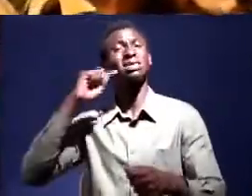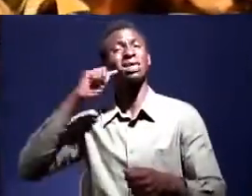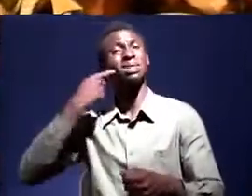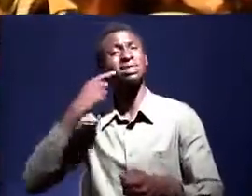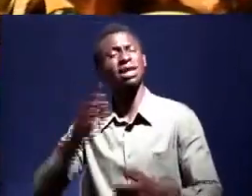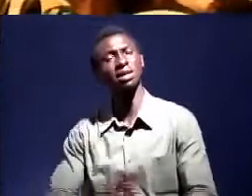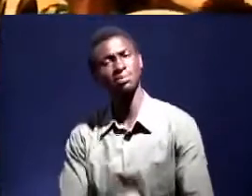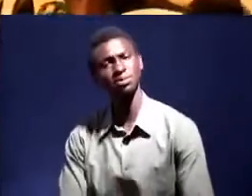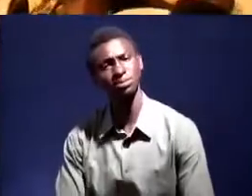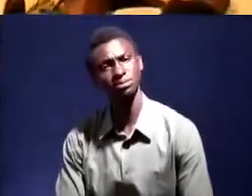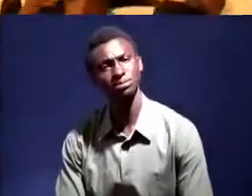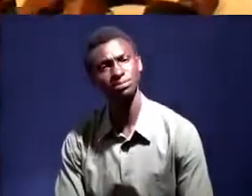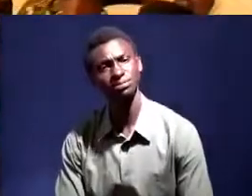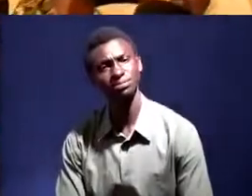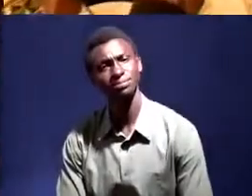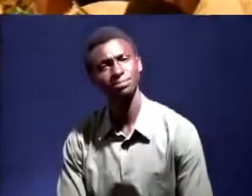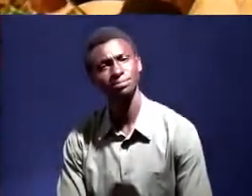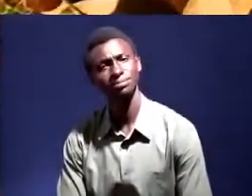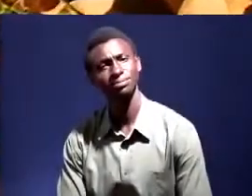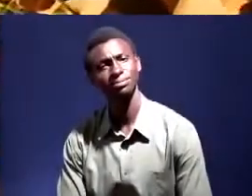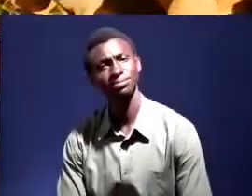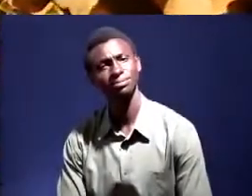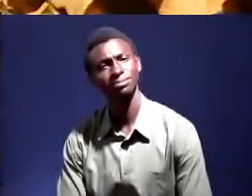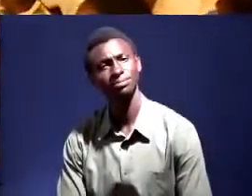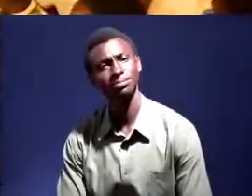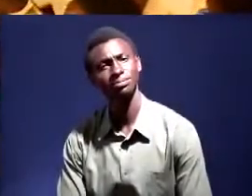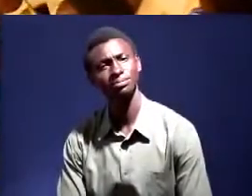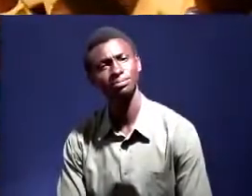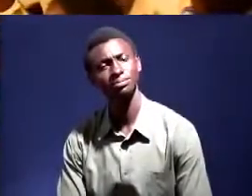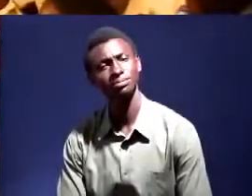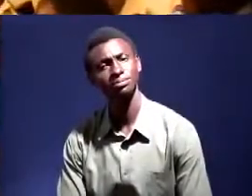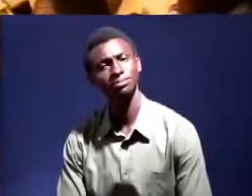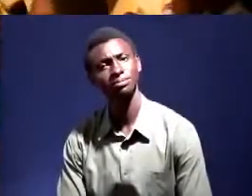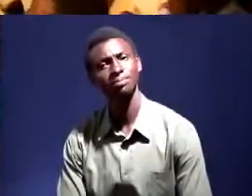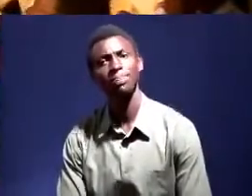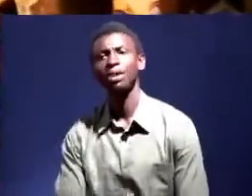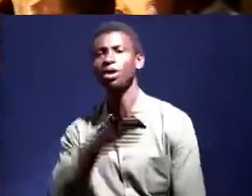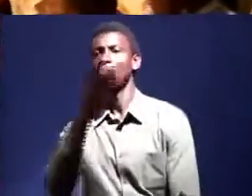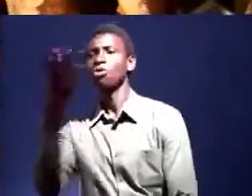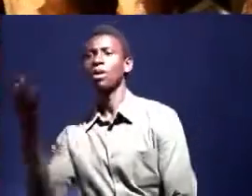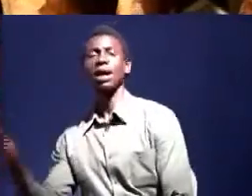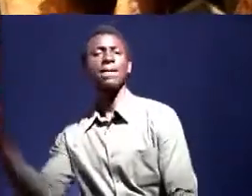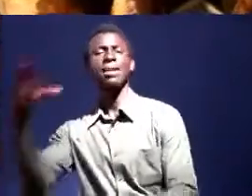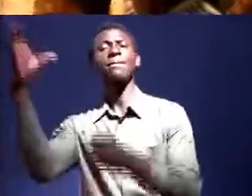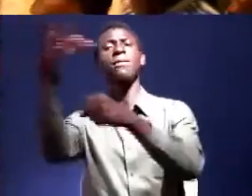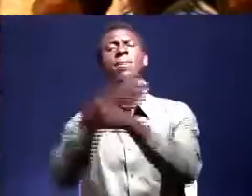How many of you have already been baptized by immersion? Can I see your hands?